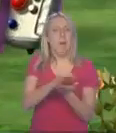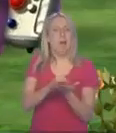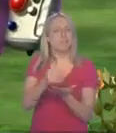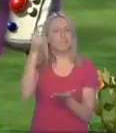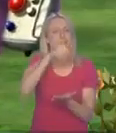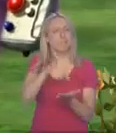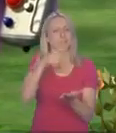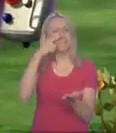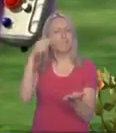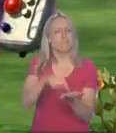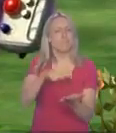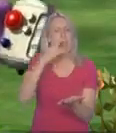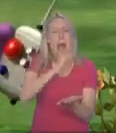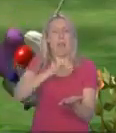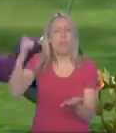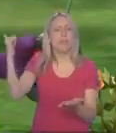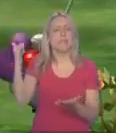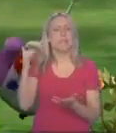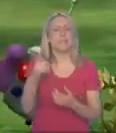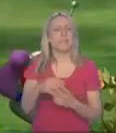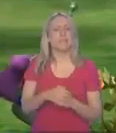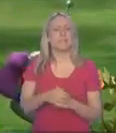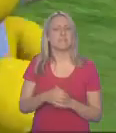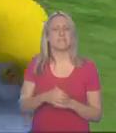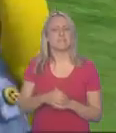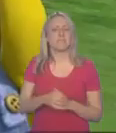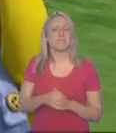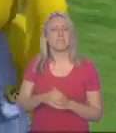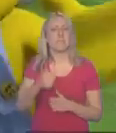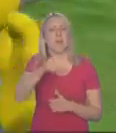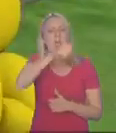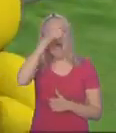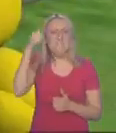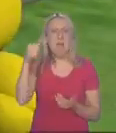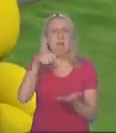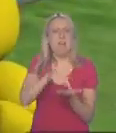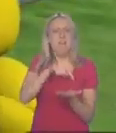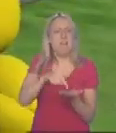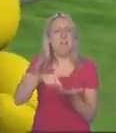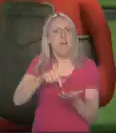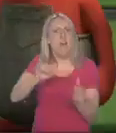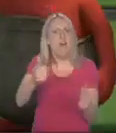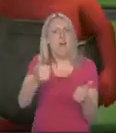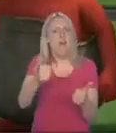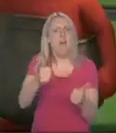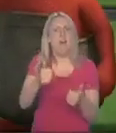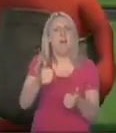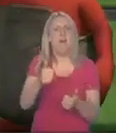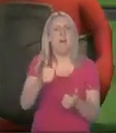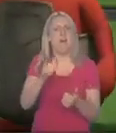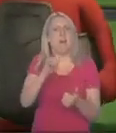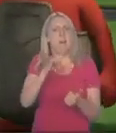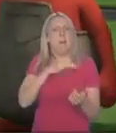Just by pressing these clever buttons, I can do anything. Clever buttons. I could take